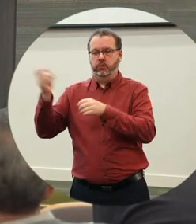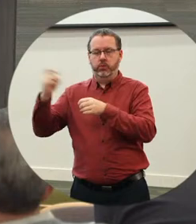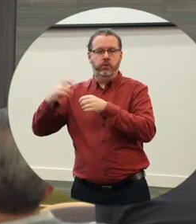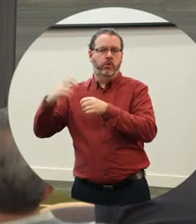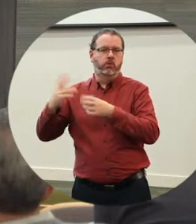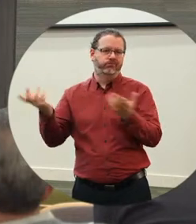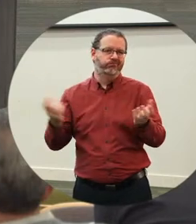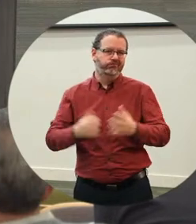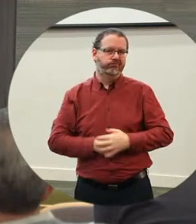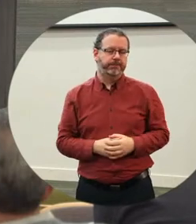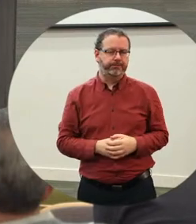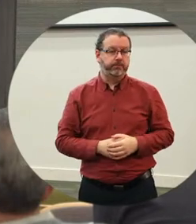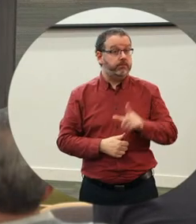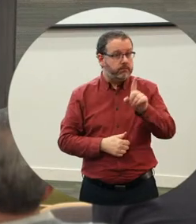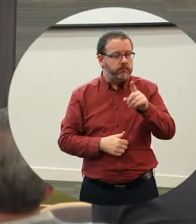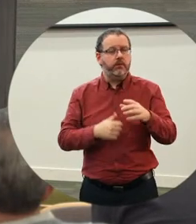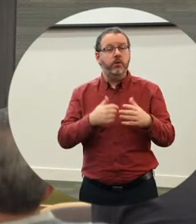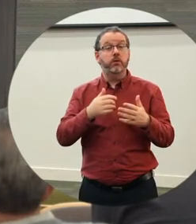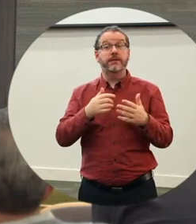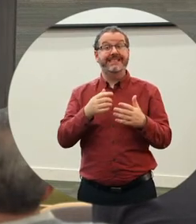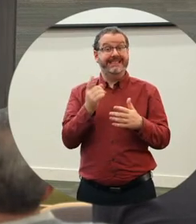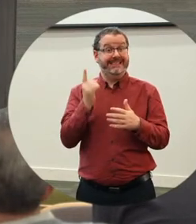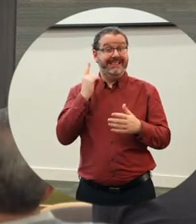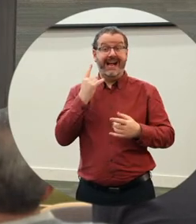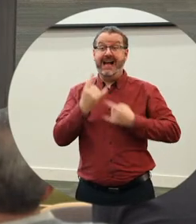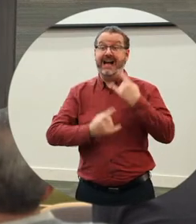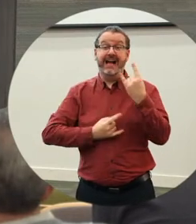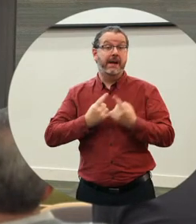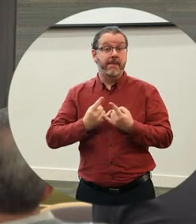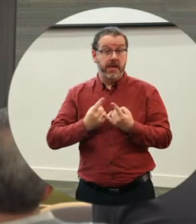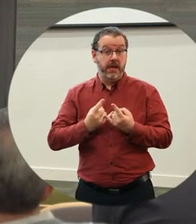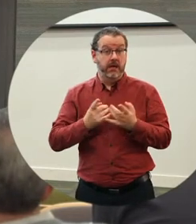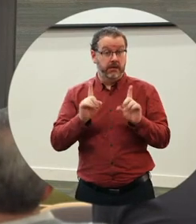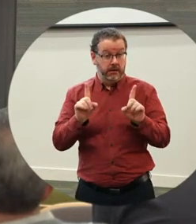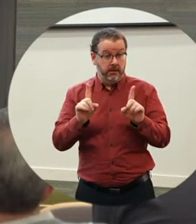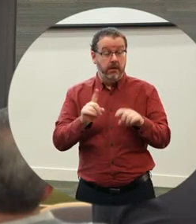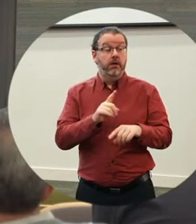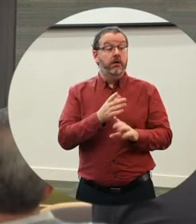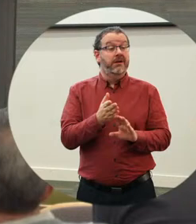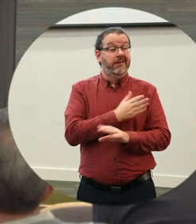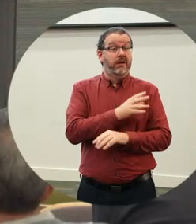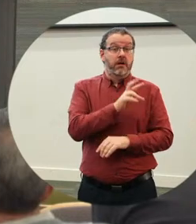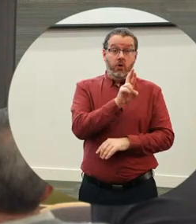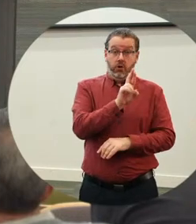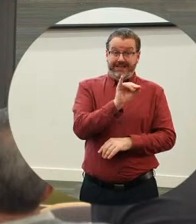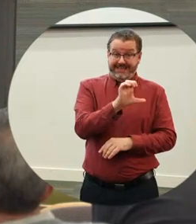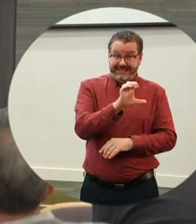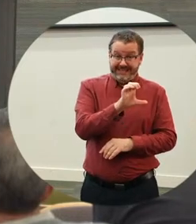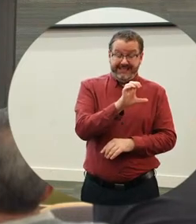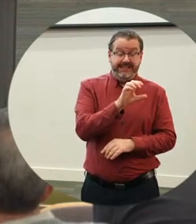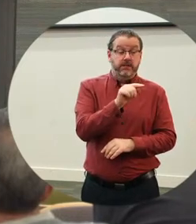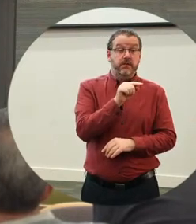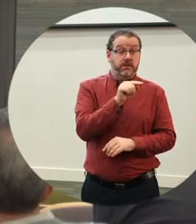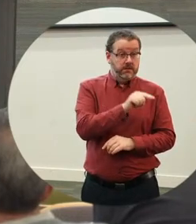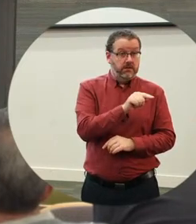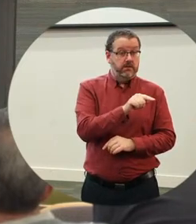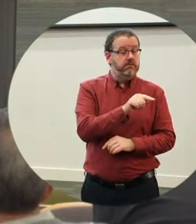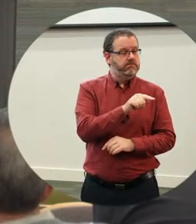What did happen, however, was that the Royal Irish Constabulary was a